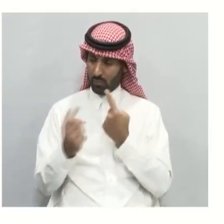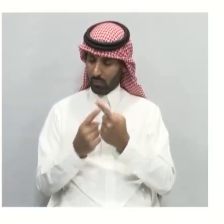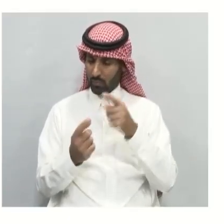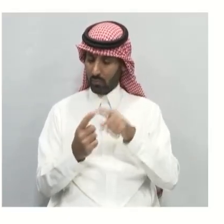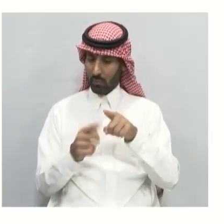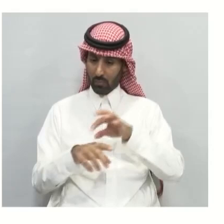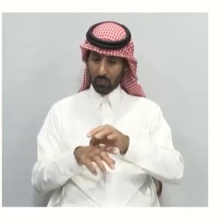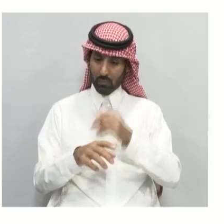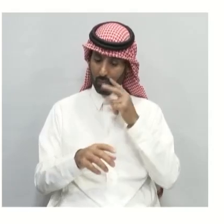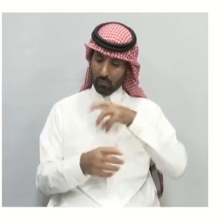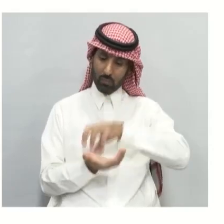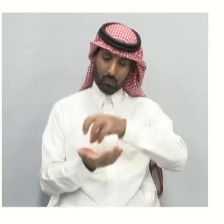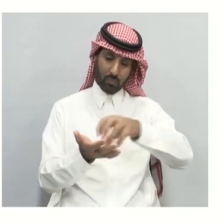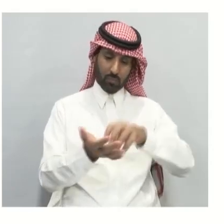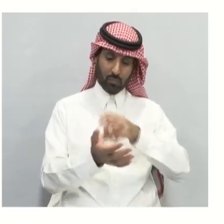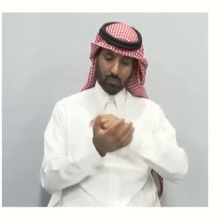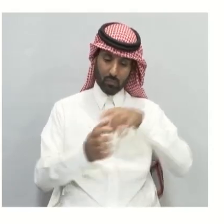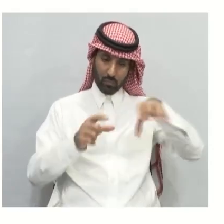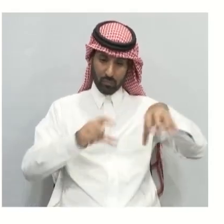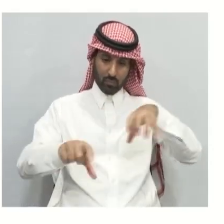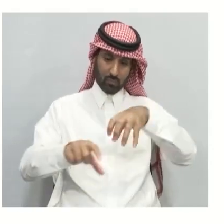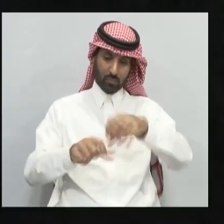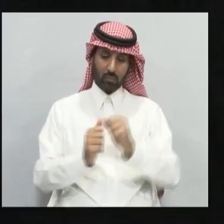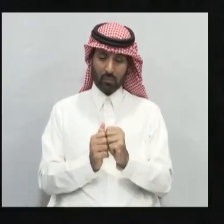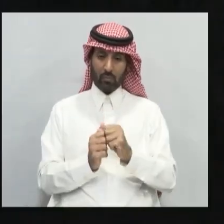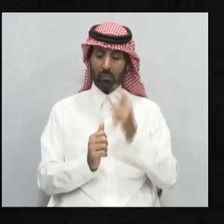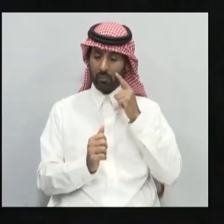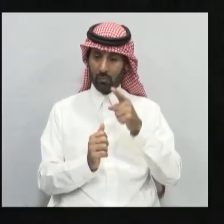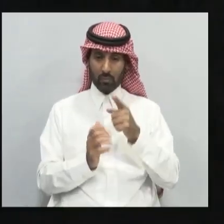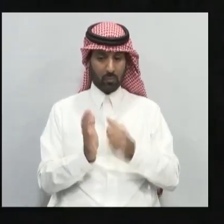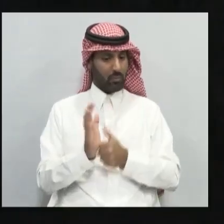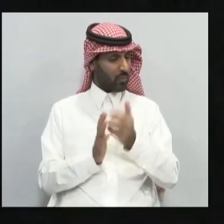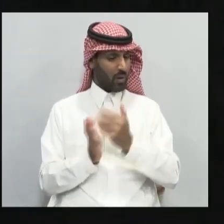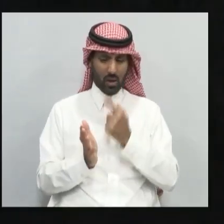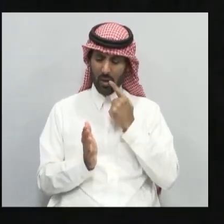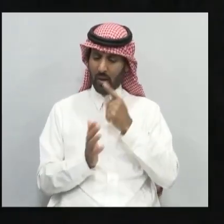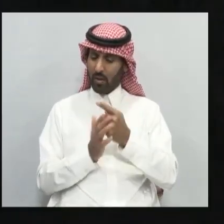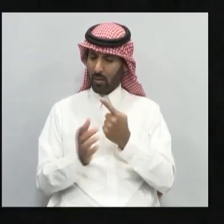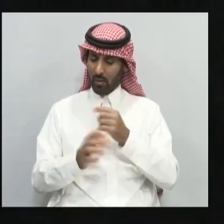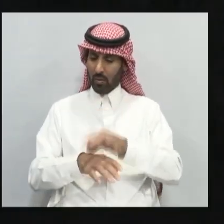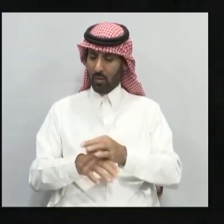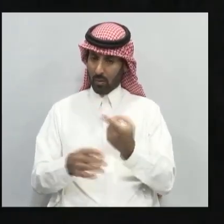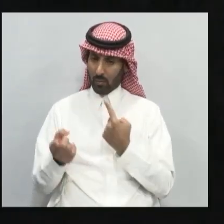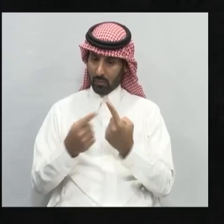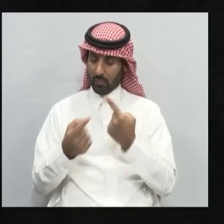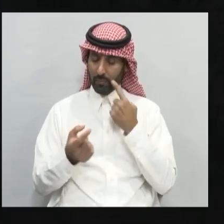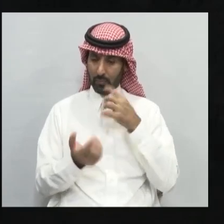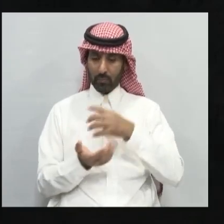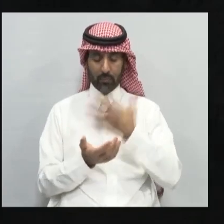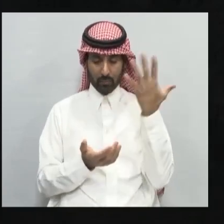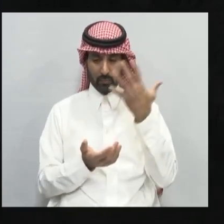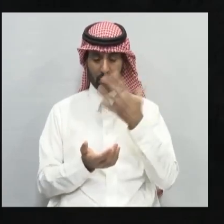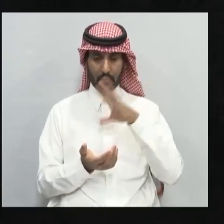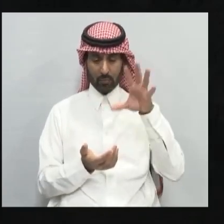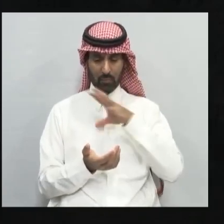among people on different continents. So we wouldn't be able to communicate with people from different continents in